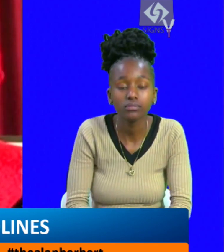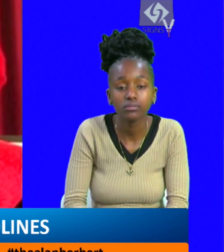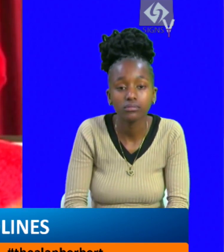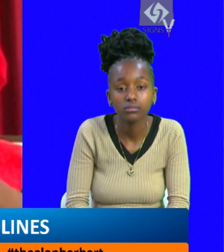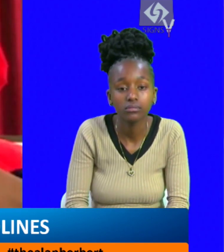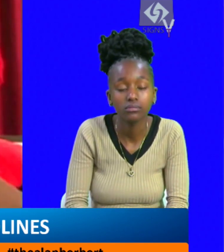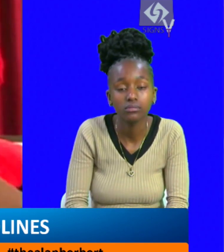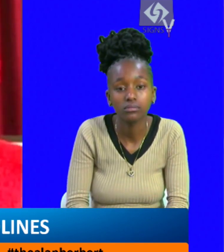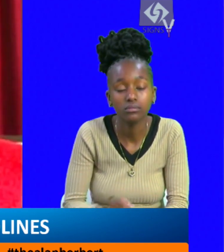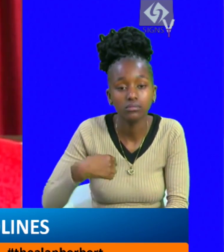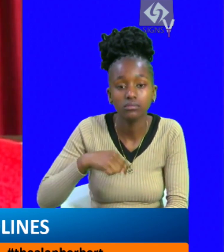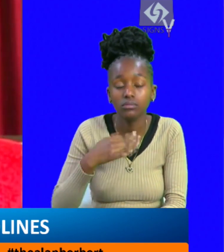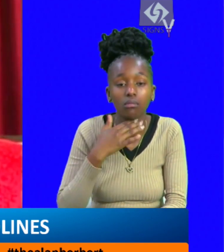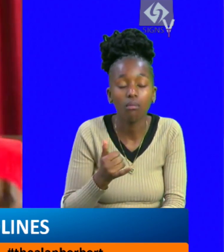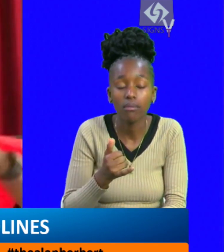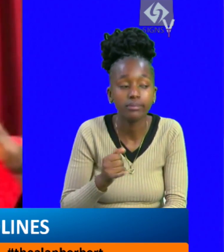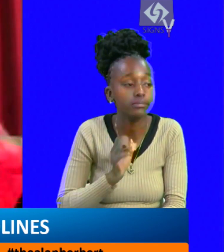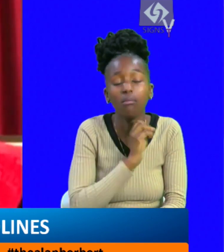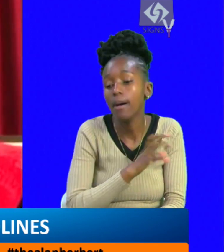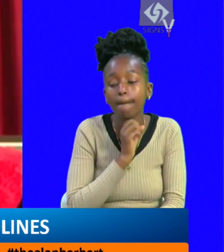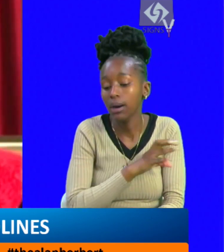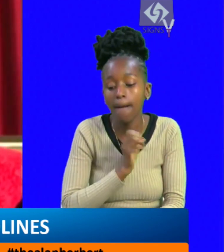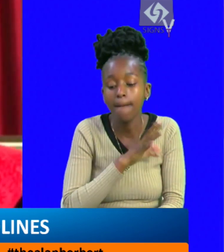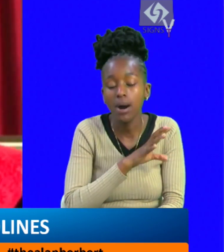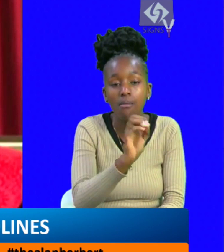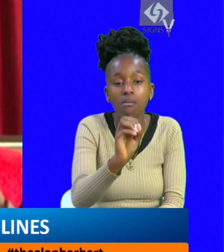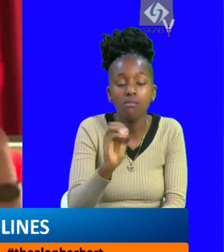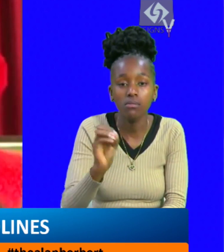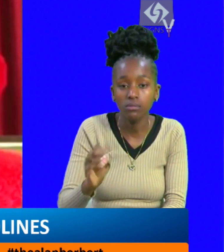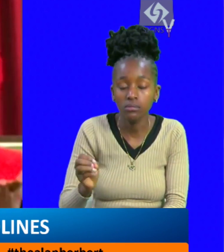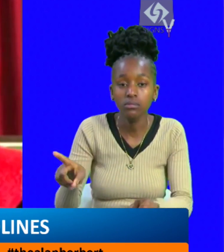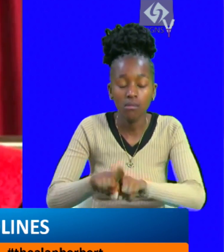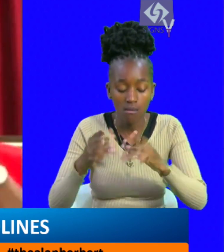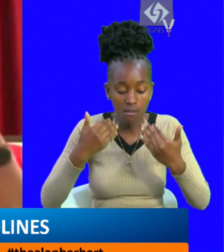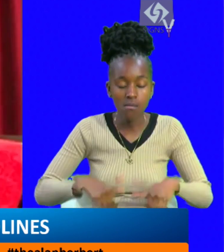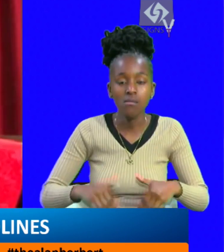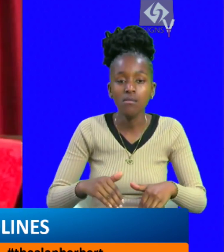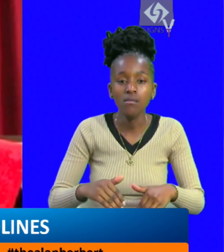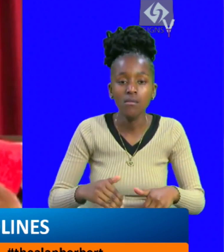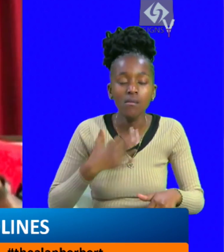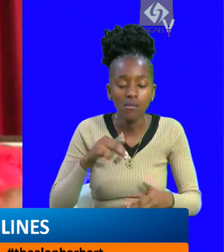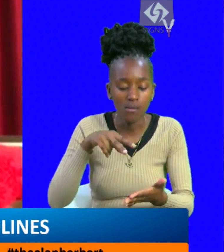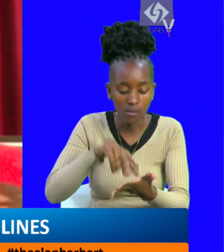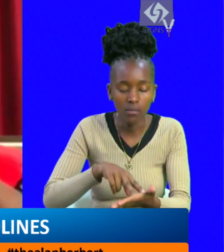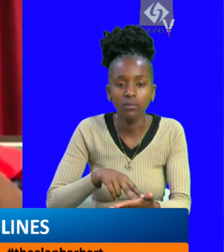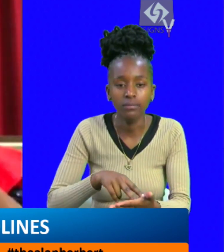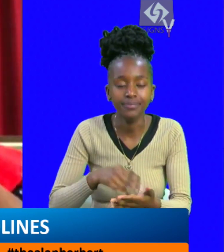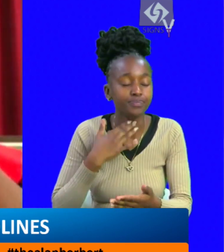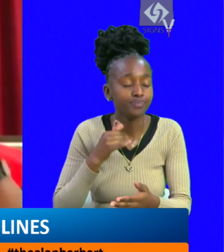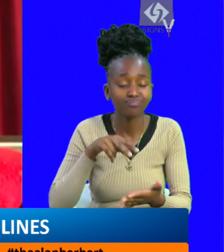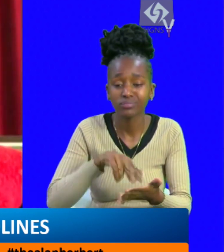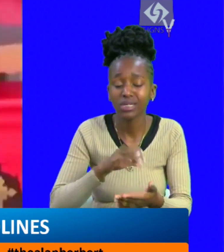signature hapo, unapata wakaenda kukagua amechora hapo ng'ombe. Mwingine unamwambia weka signature amechora hapo mbuzi.